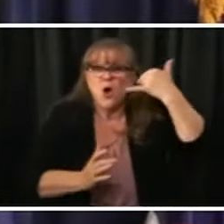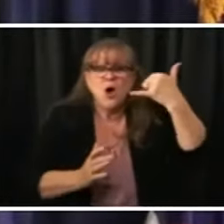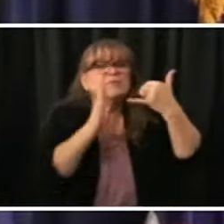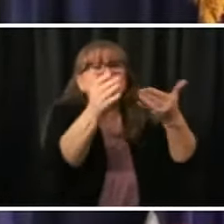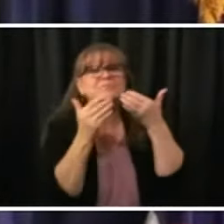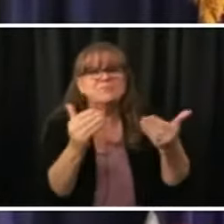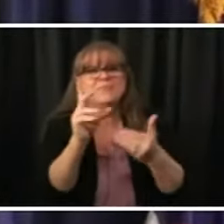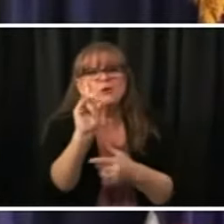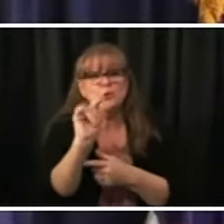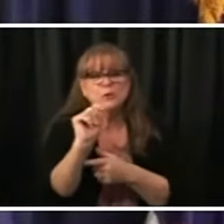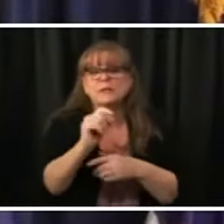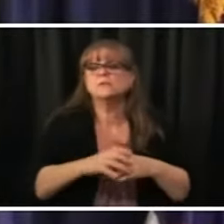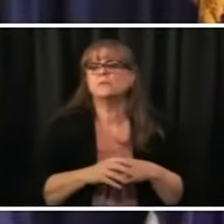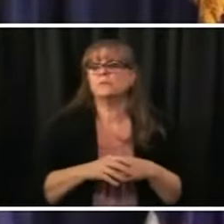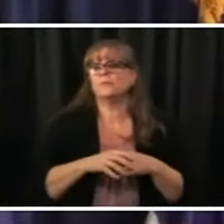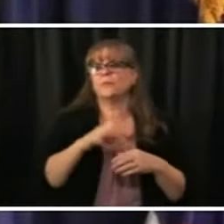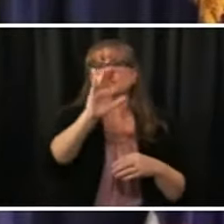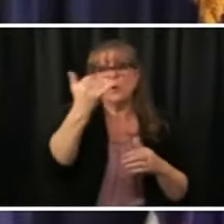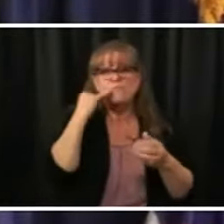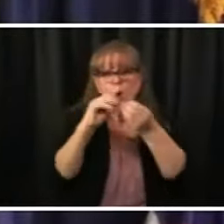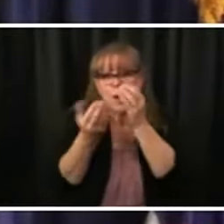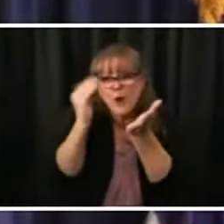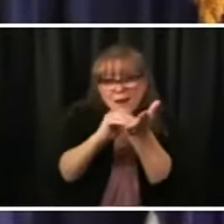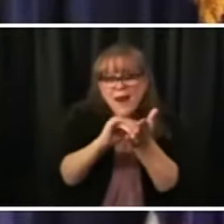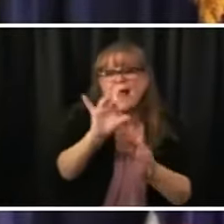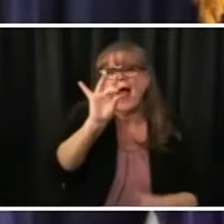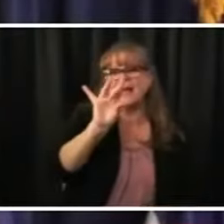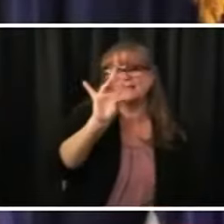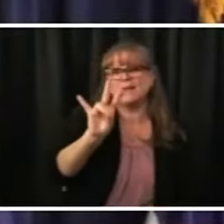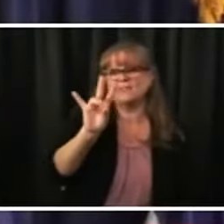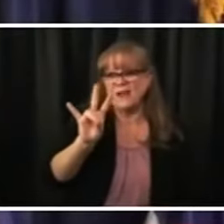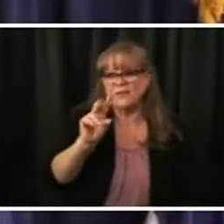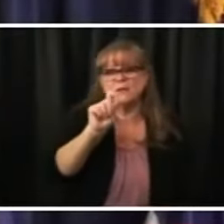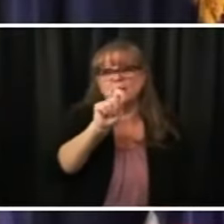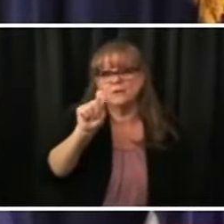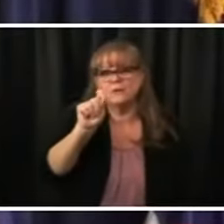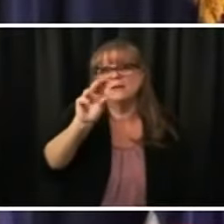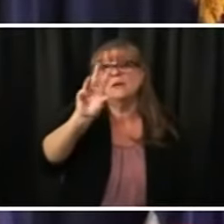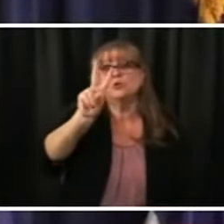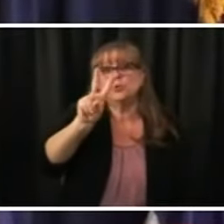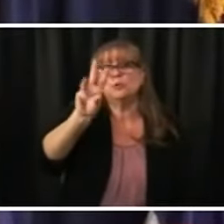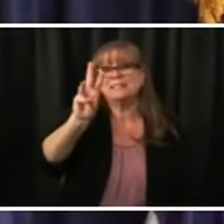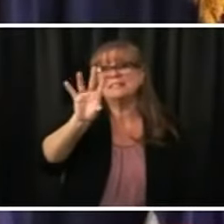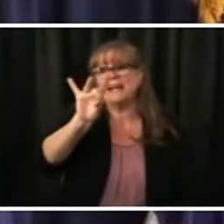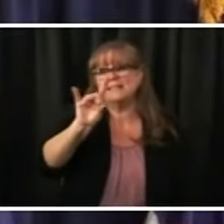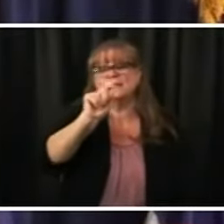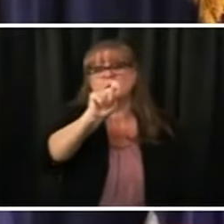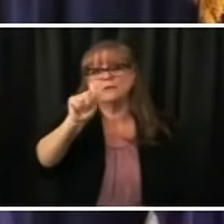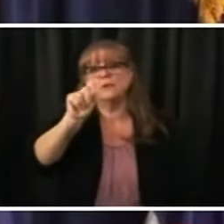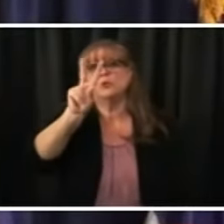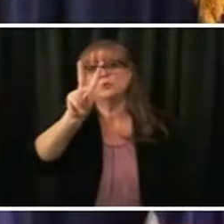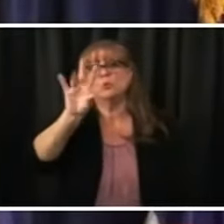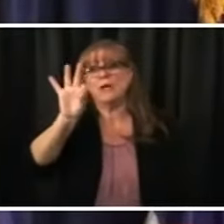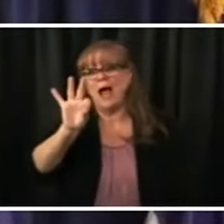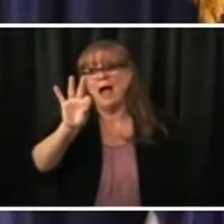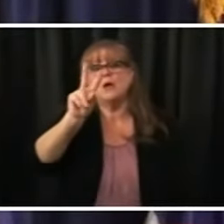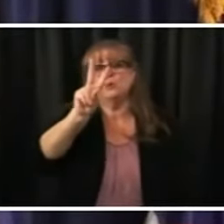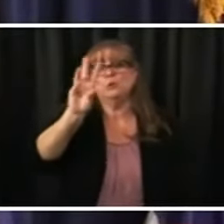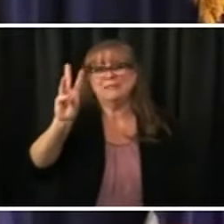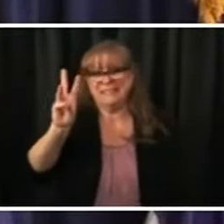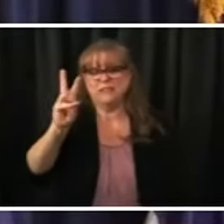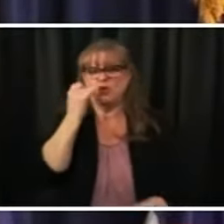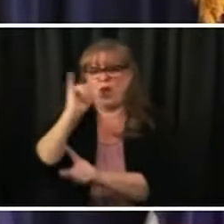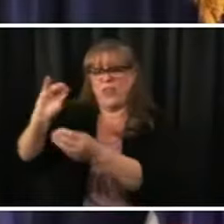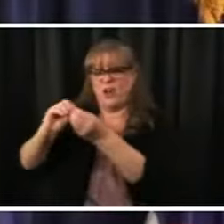1-877-CO-VAX-CO. If you're an educator, you work with your employer, with your school district. They are not competing against 65 to